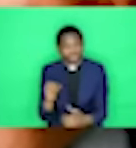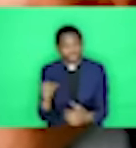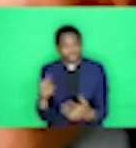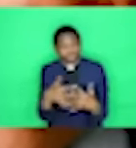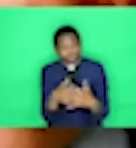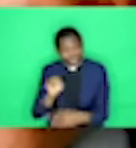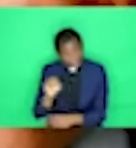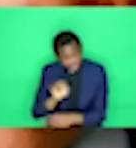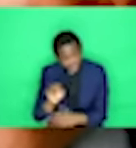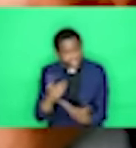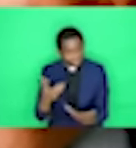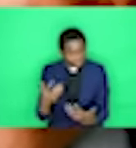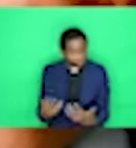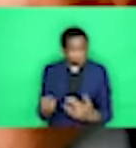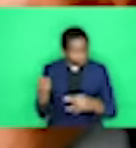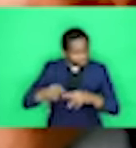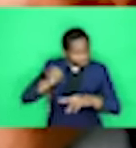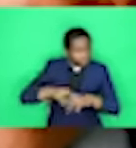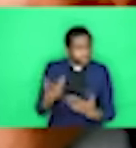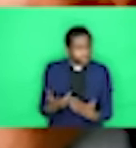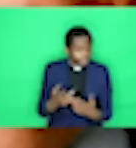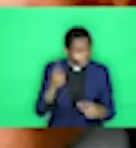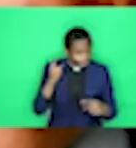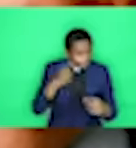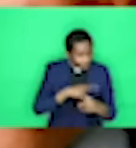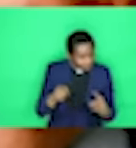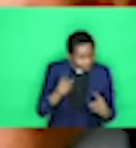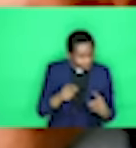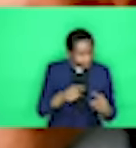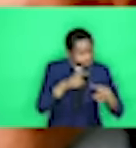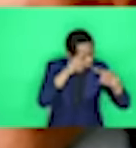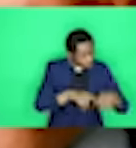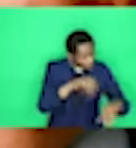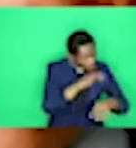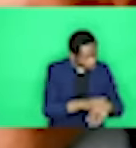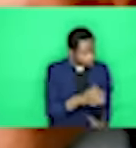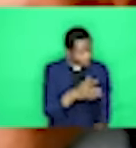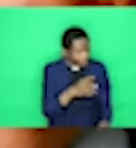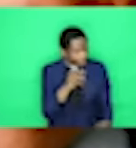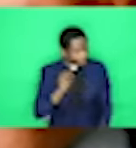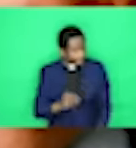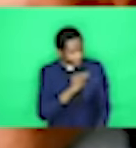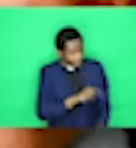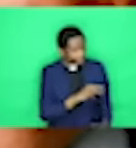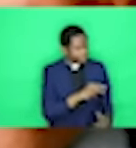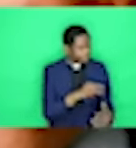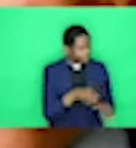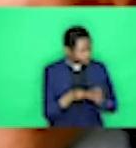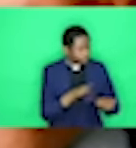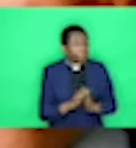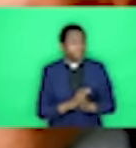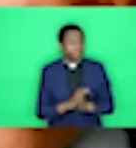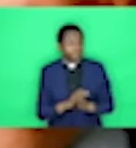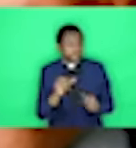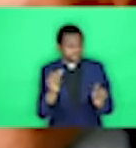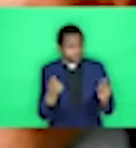are doing. Yehu nanso nukrepa no ejina subaya omama no eyi na die ho. When everybody is changing cedis to dollars and the rich are